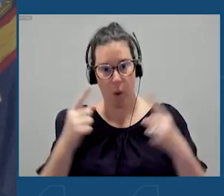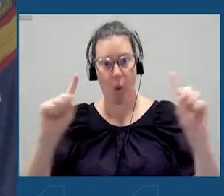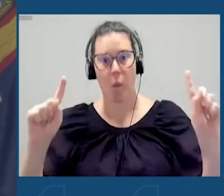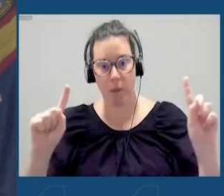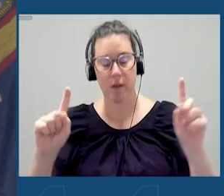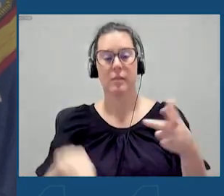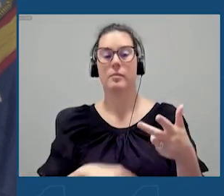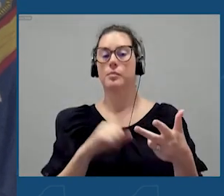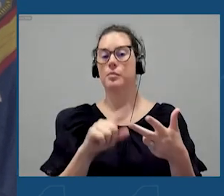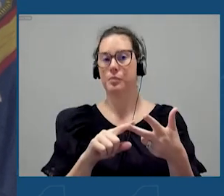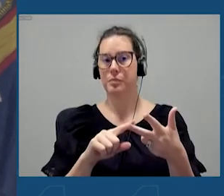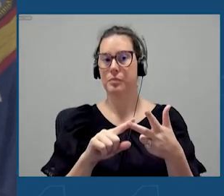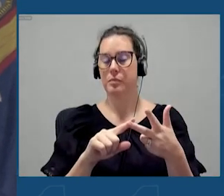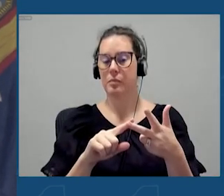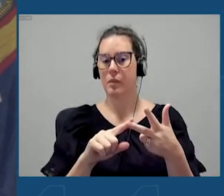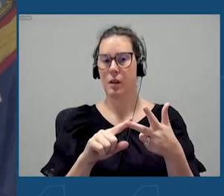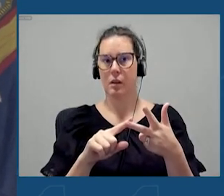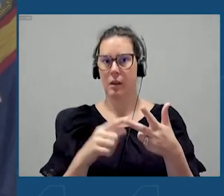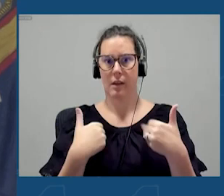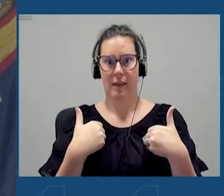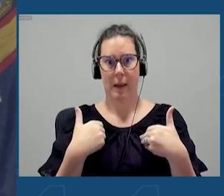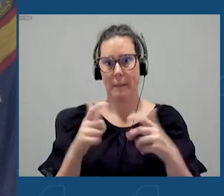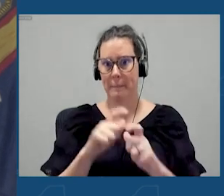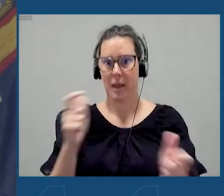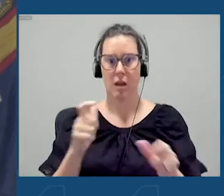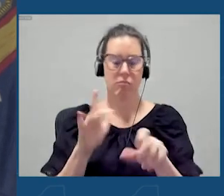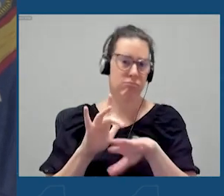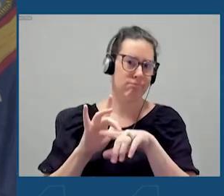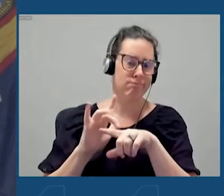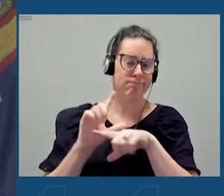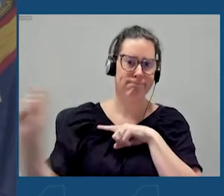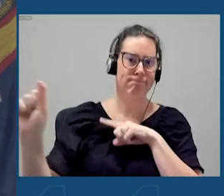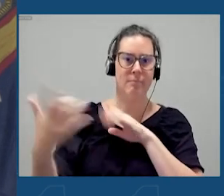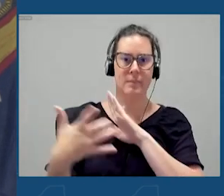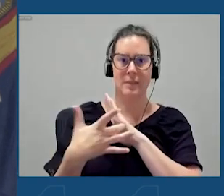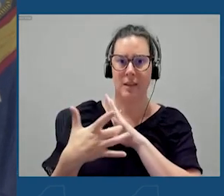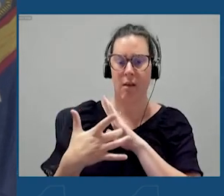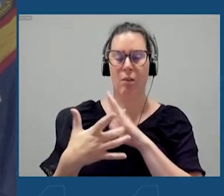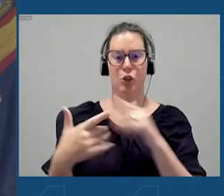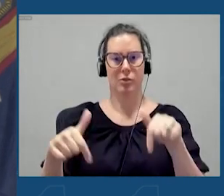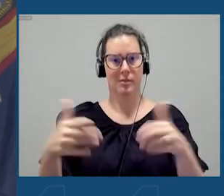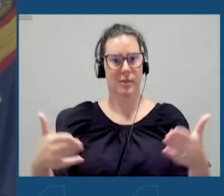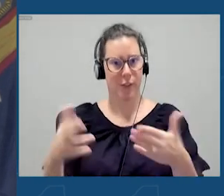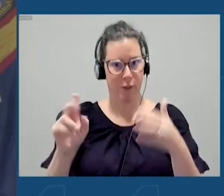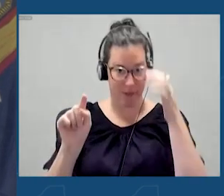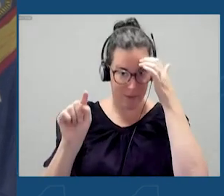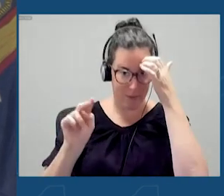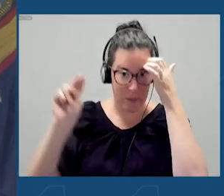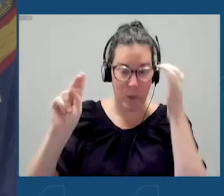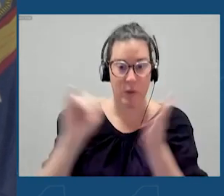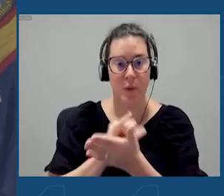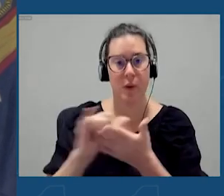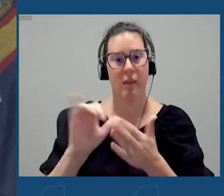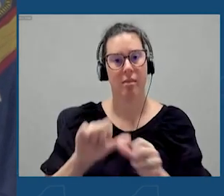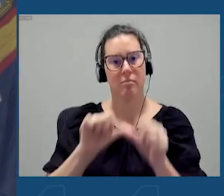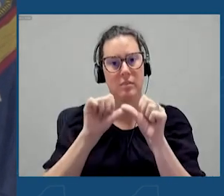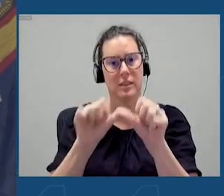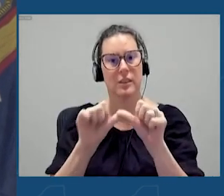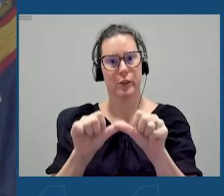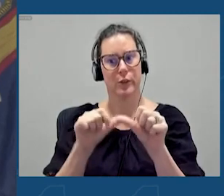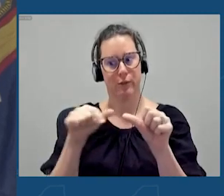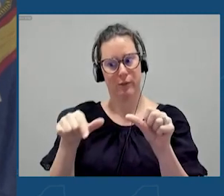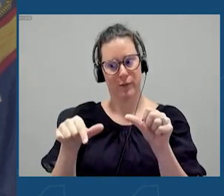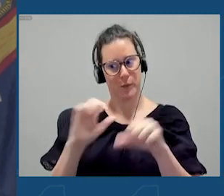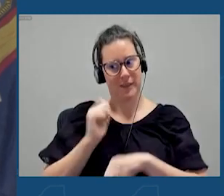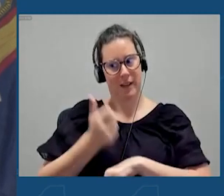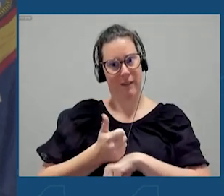us cultivating that high-tech industry here in upstate New York. And that continues today as we lay the groundwork for a space that will attract the next